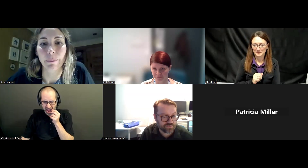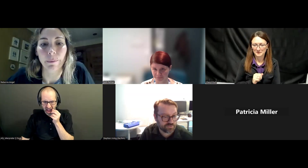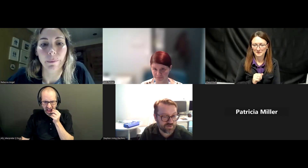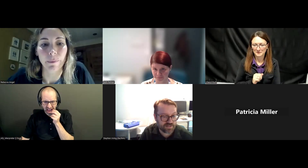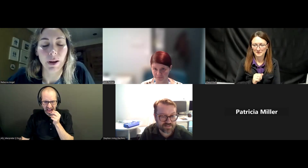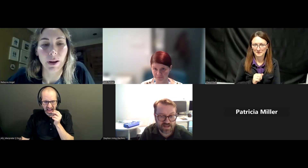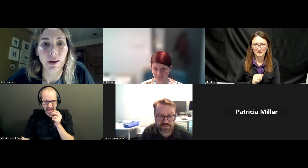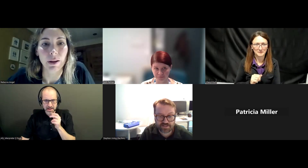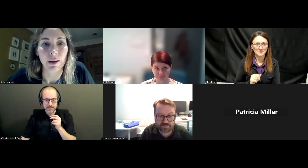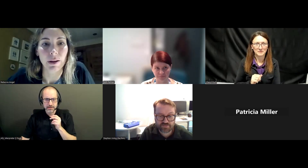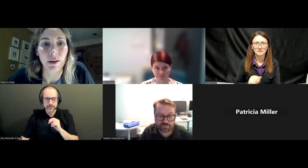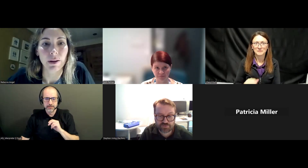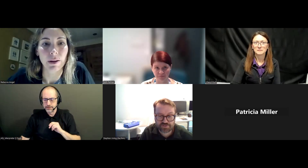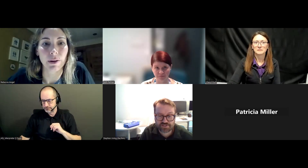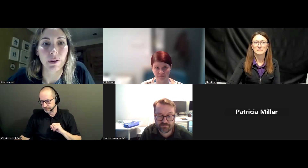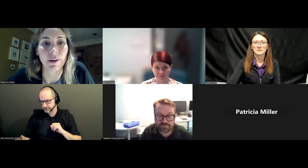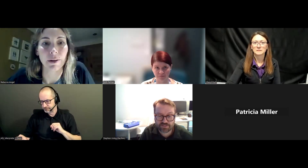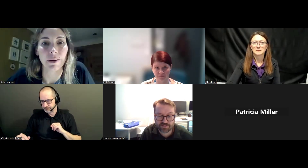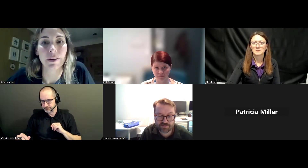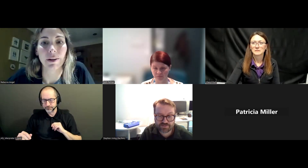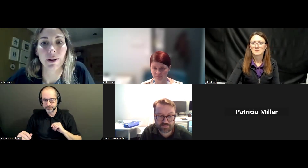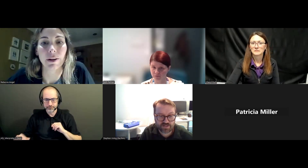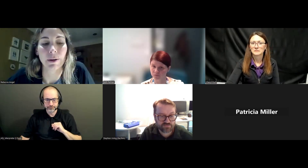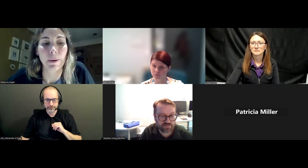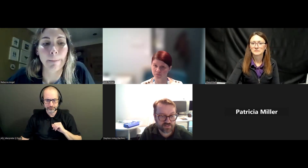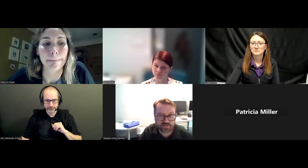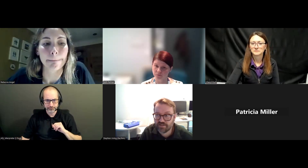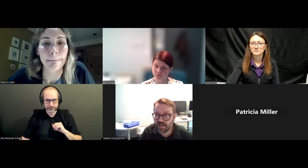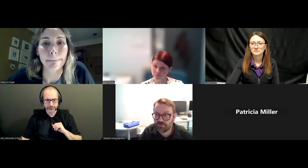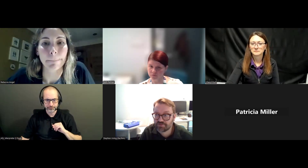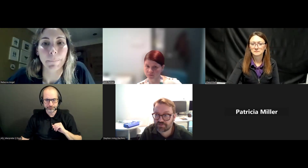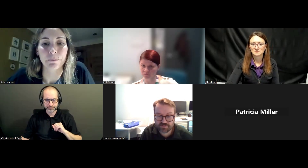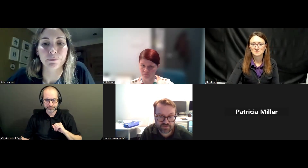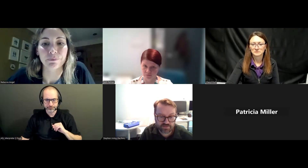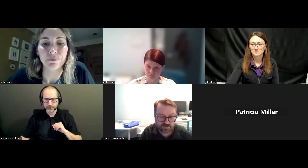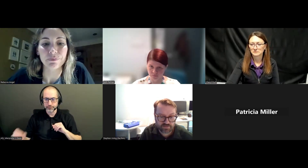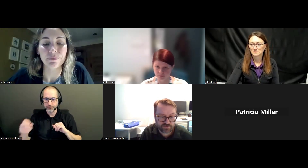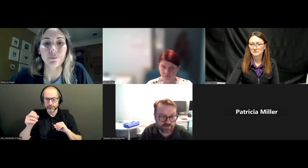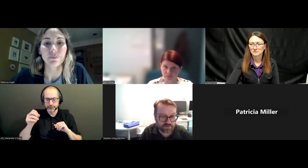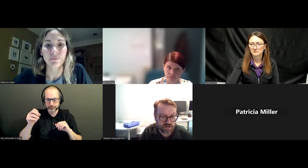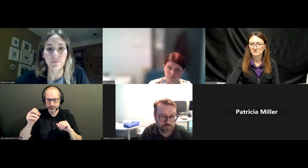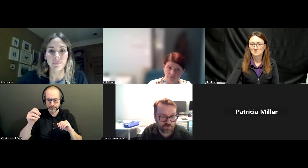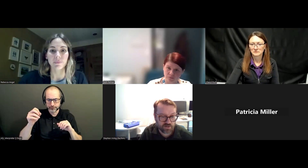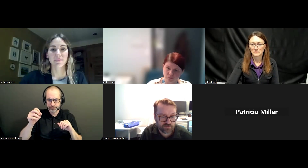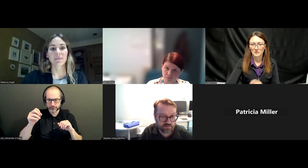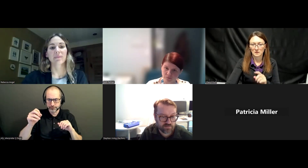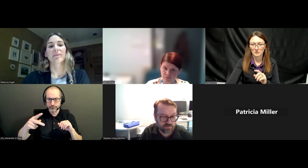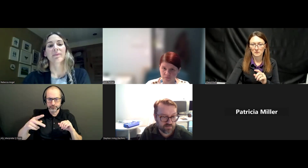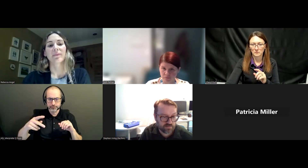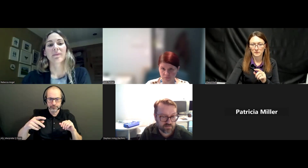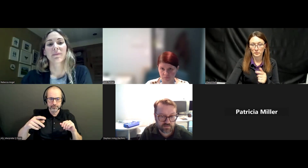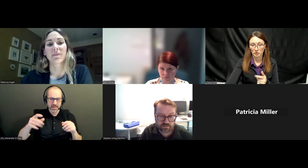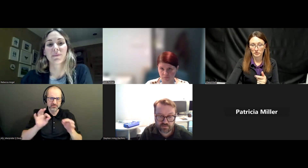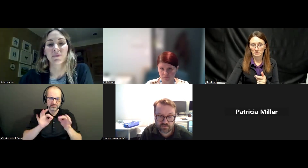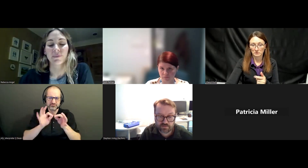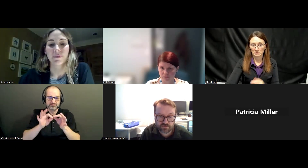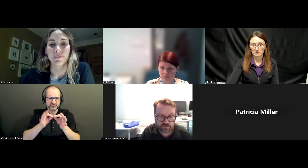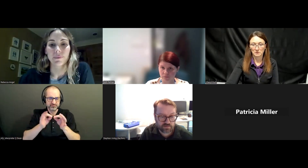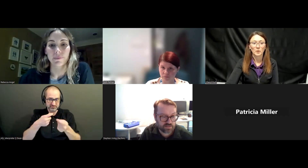Yeah, we do have a raised hand here from Patricia Miller, so I've enabled her camera.